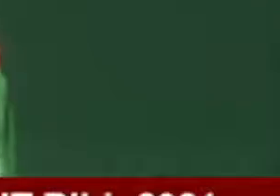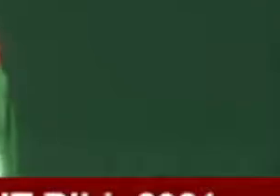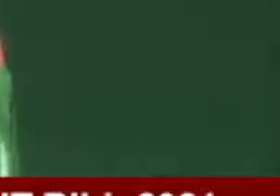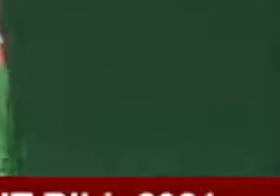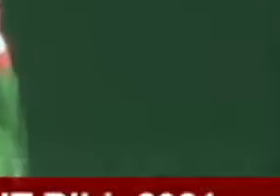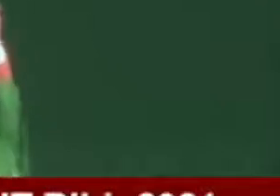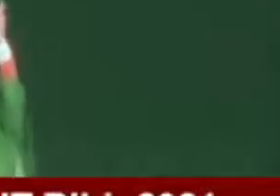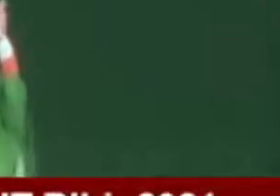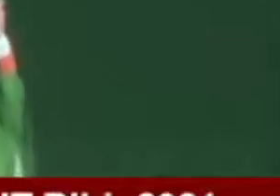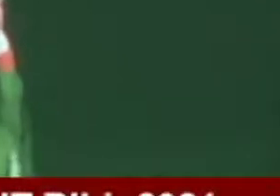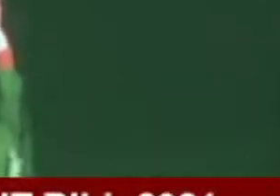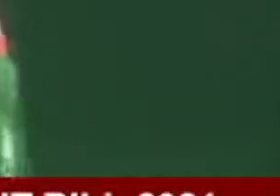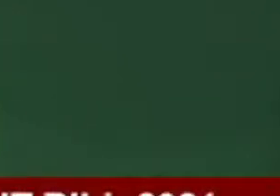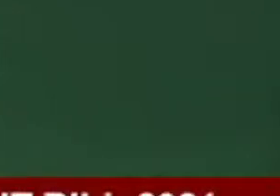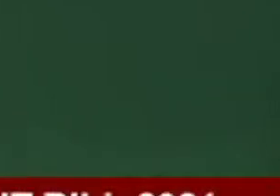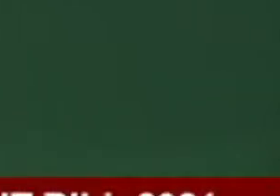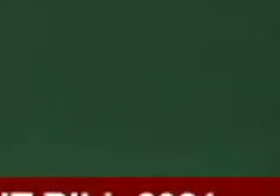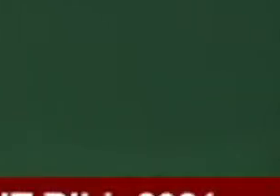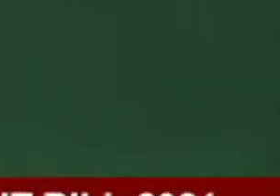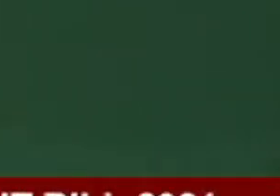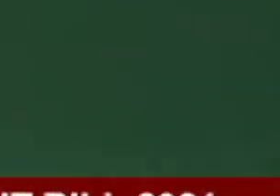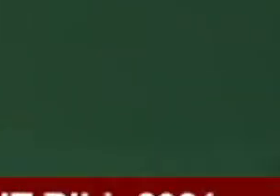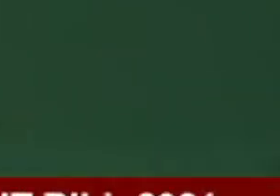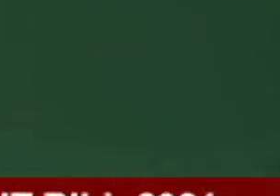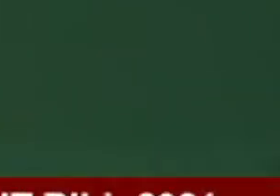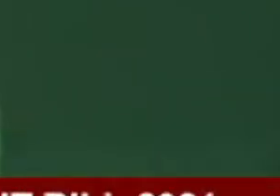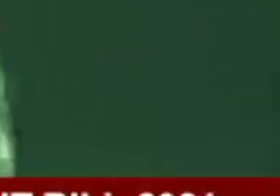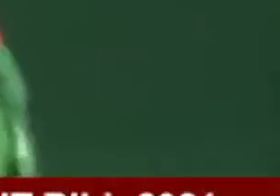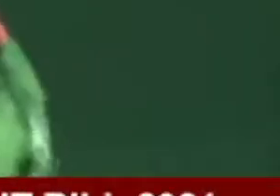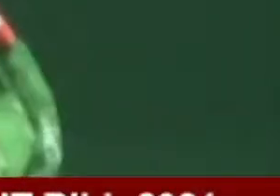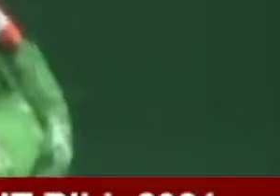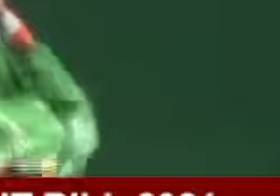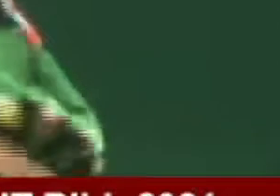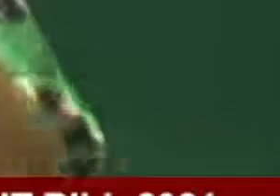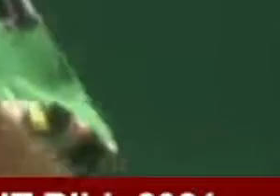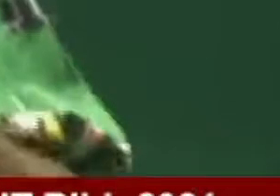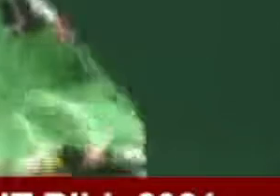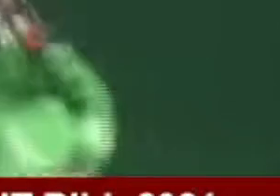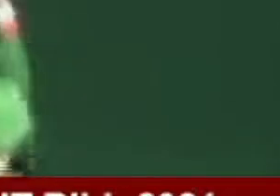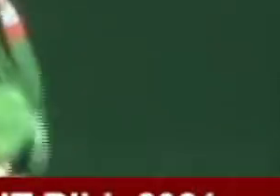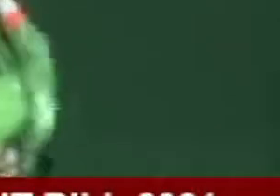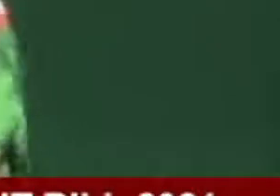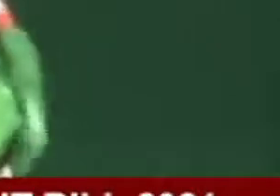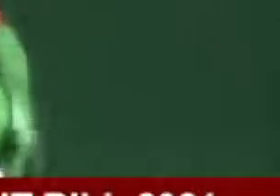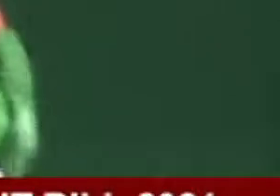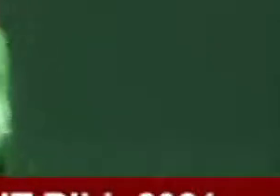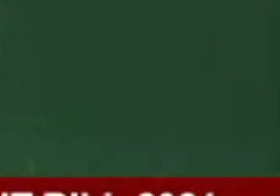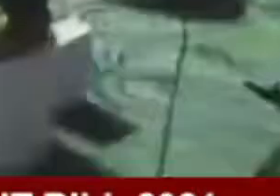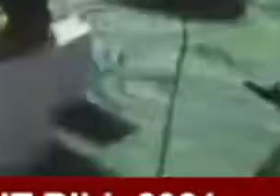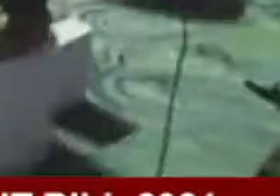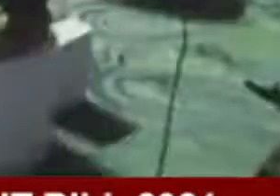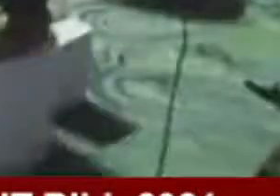National Assembly to work with the executive to clean up the bill. We don't want excuses like we had in 2018. So whatever needs to be